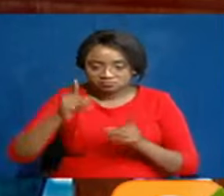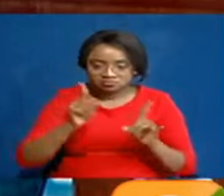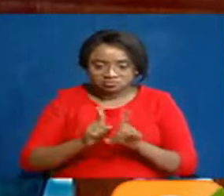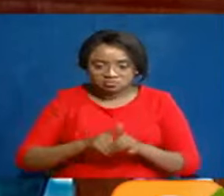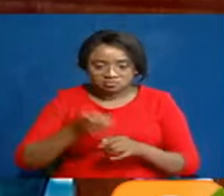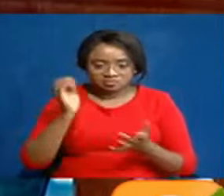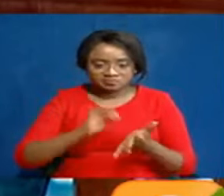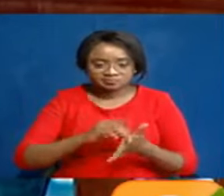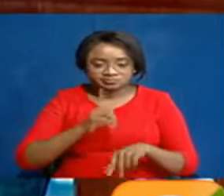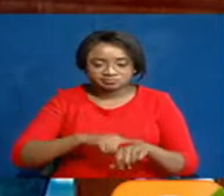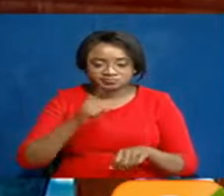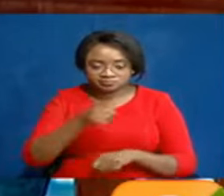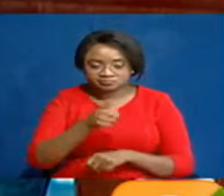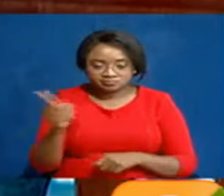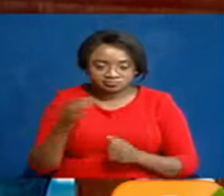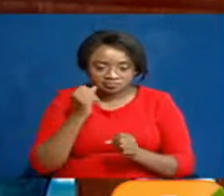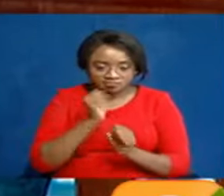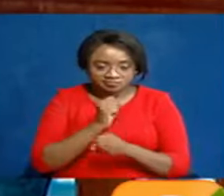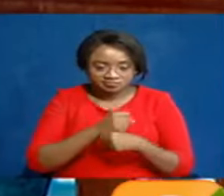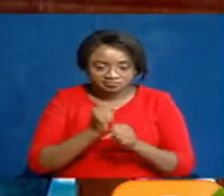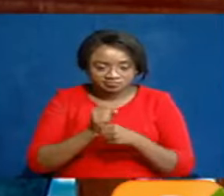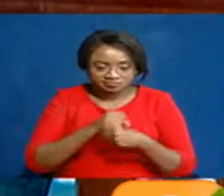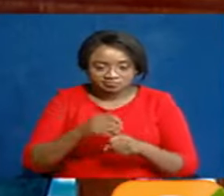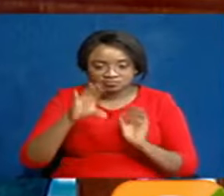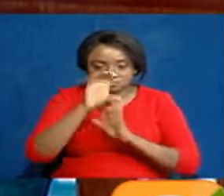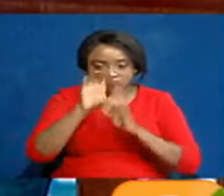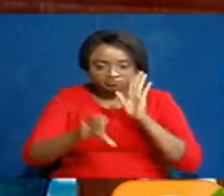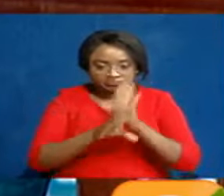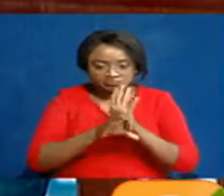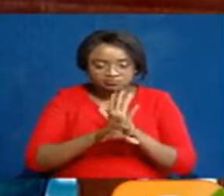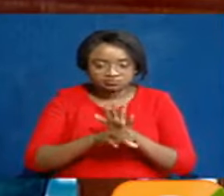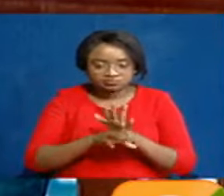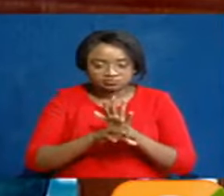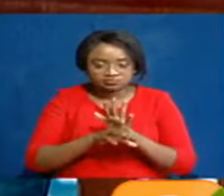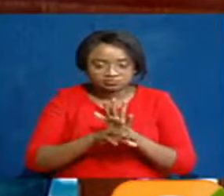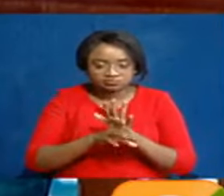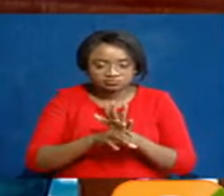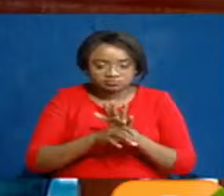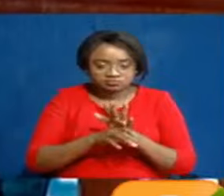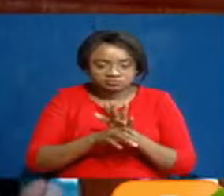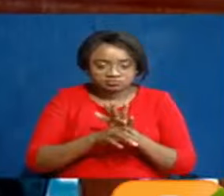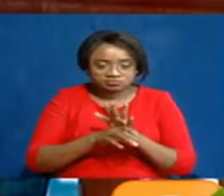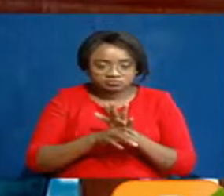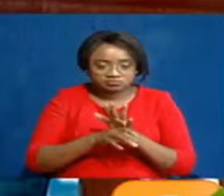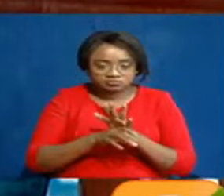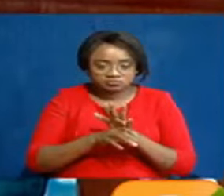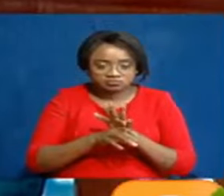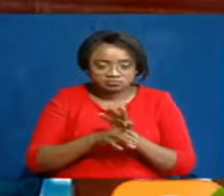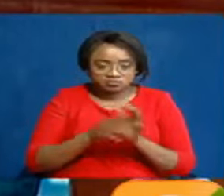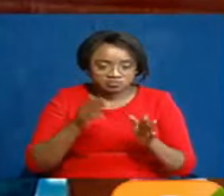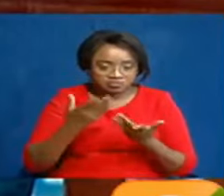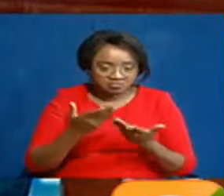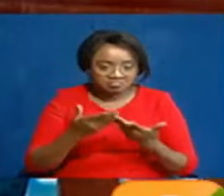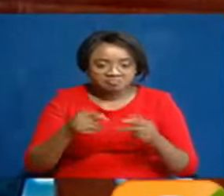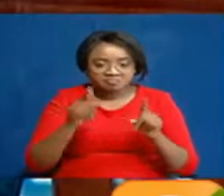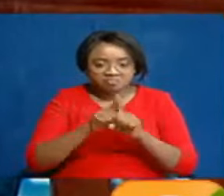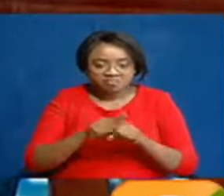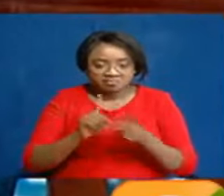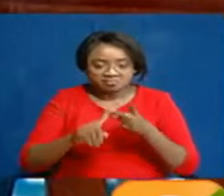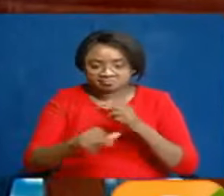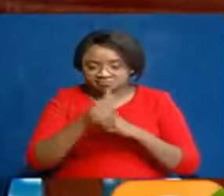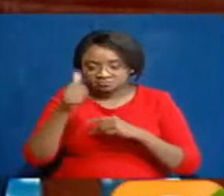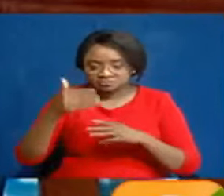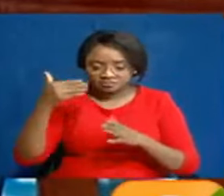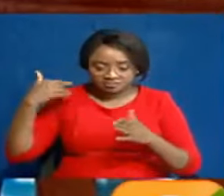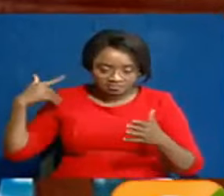the constitution, writing the initial Bomas draft and the subsequent drafts, one